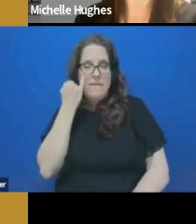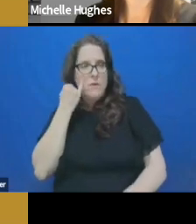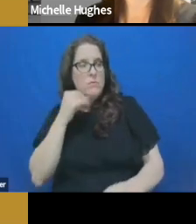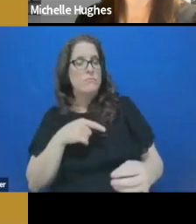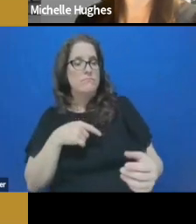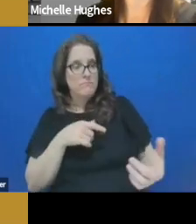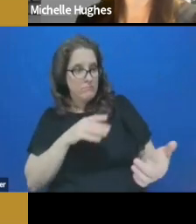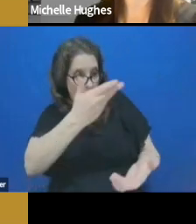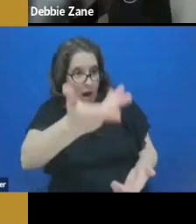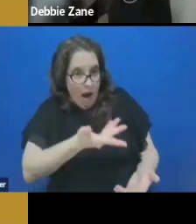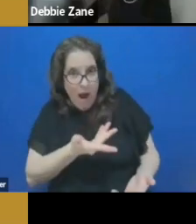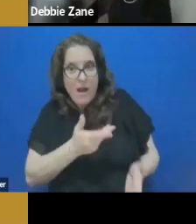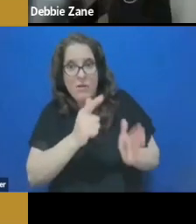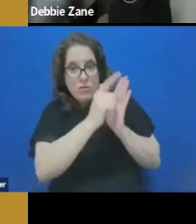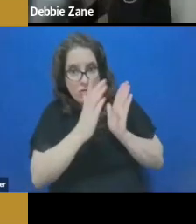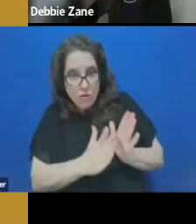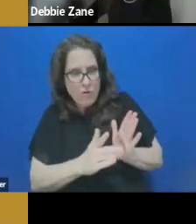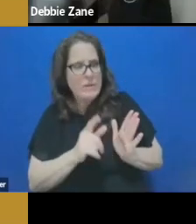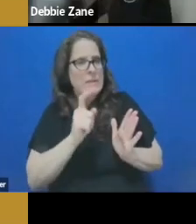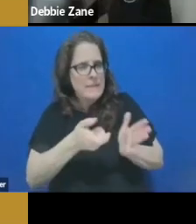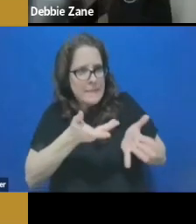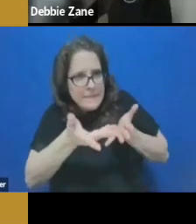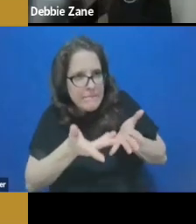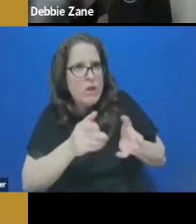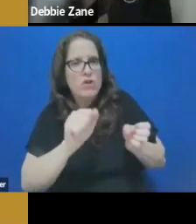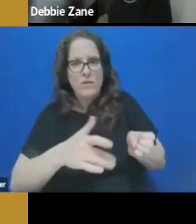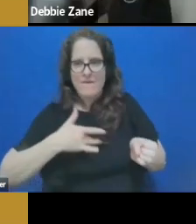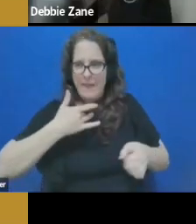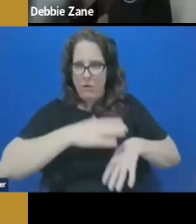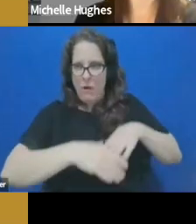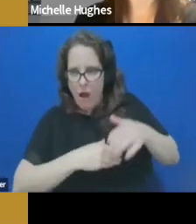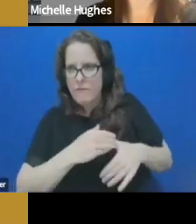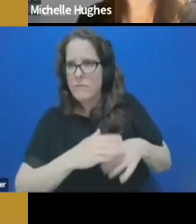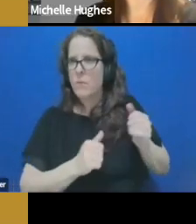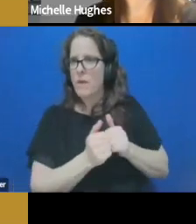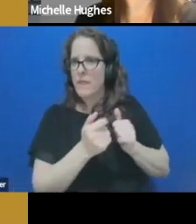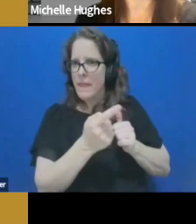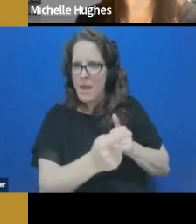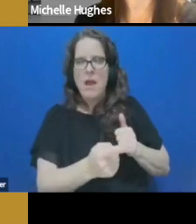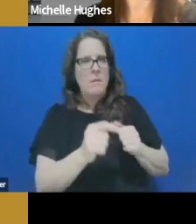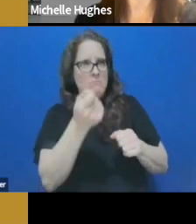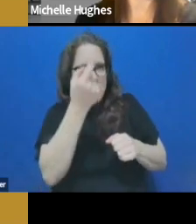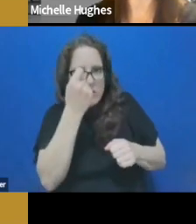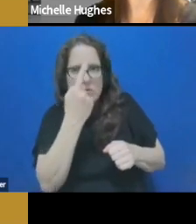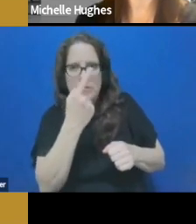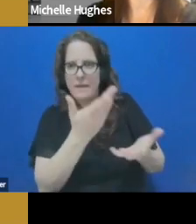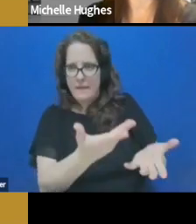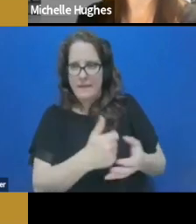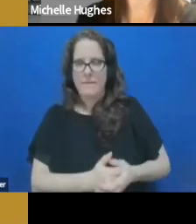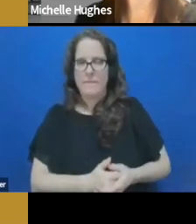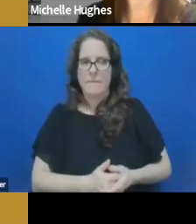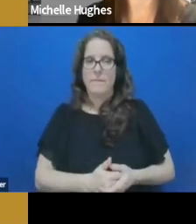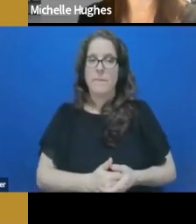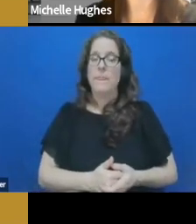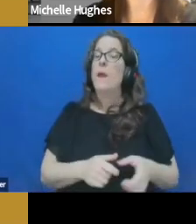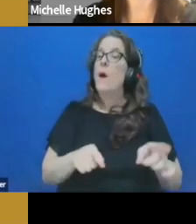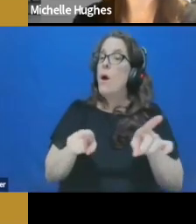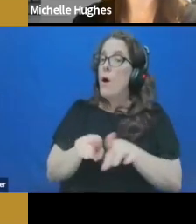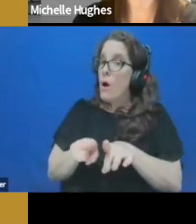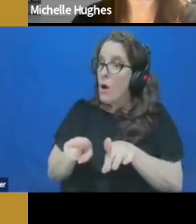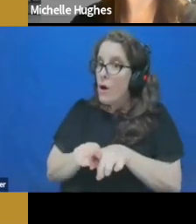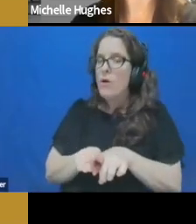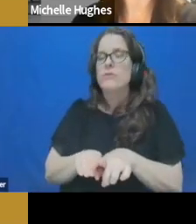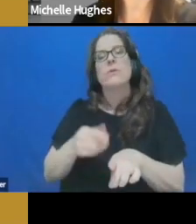their recommendations. Another best practice is to have discussions with applicable family members and